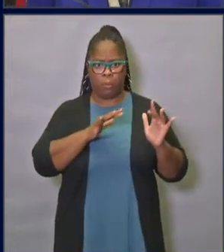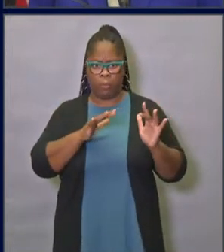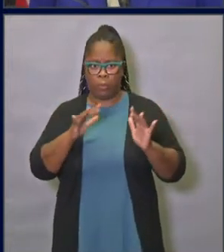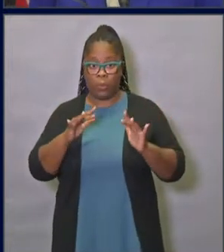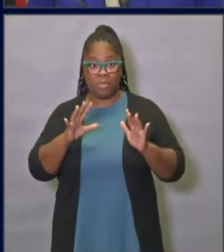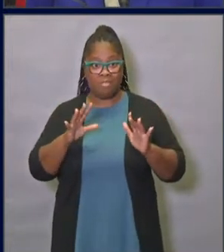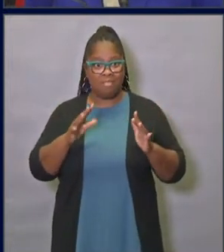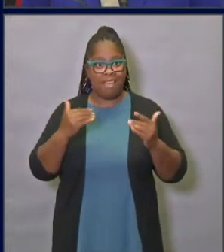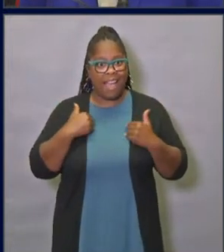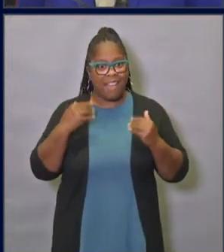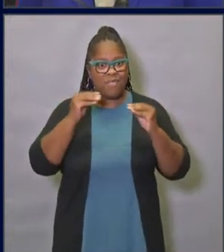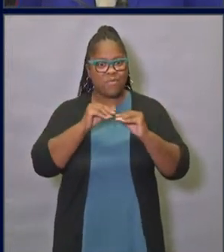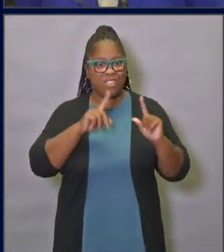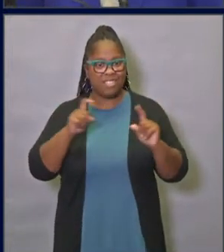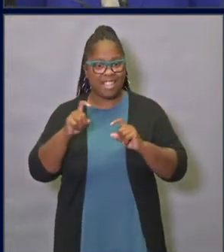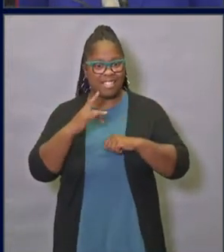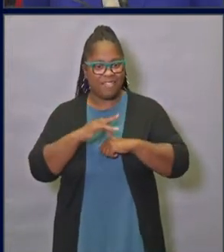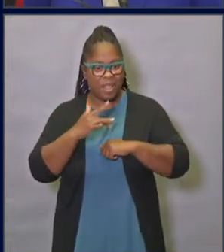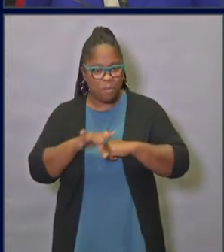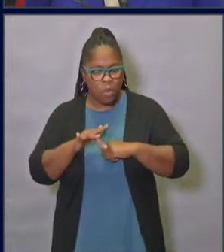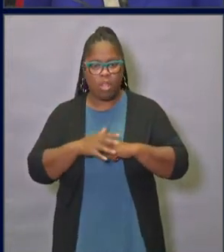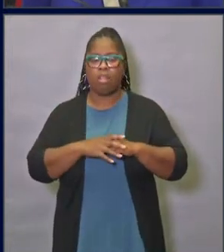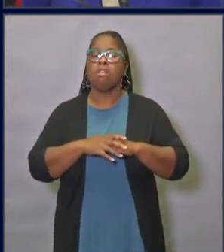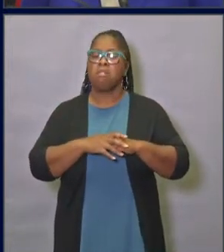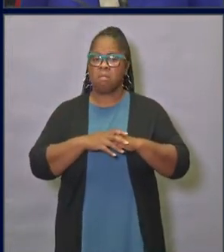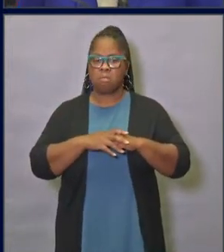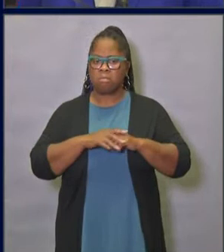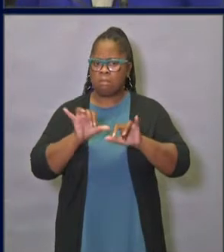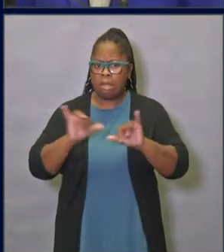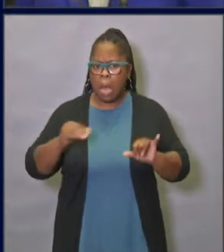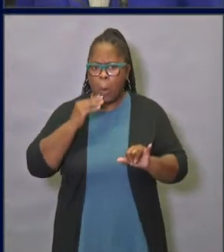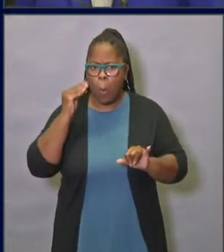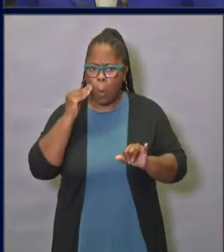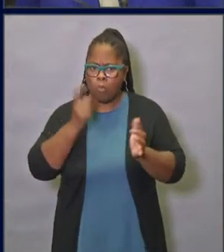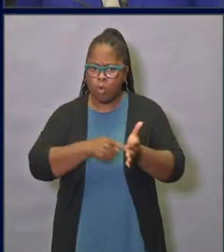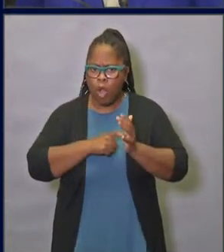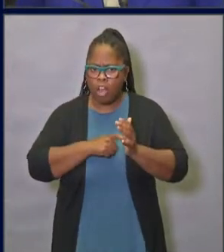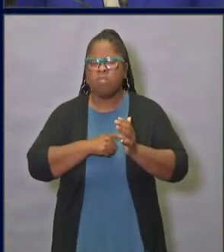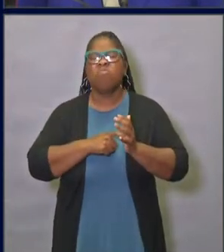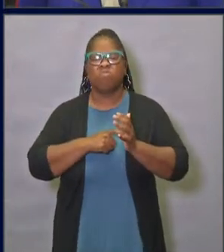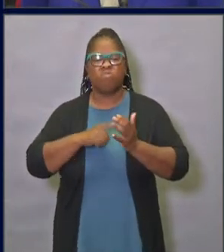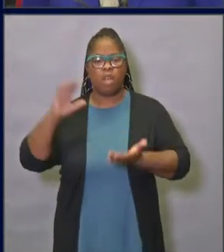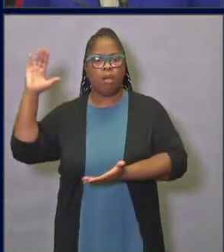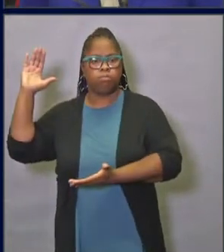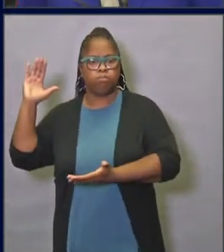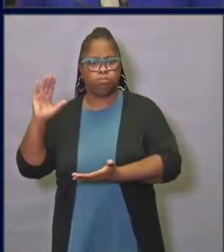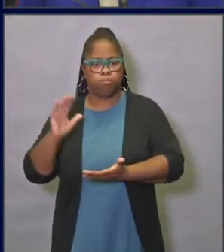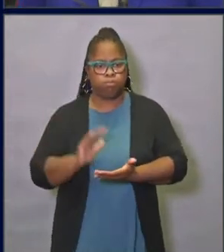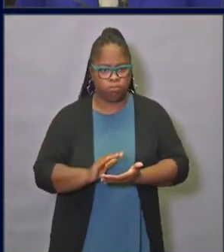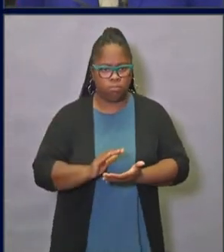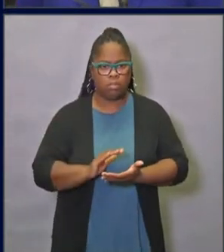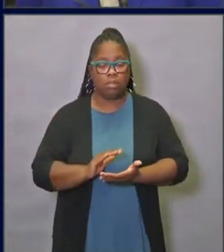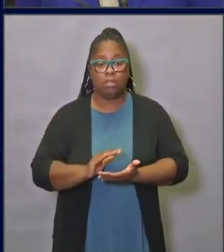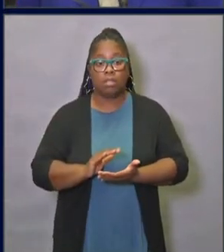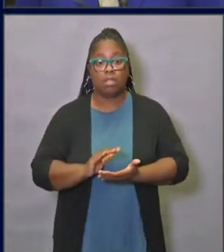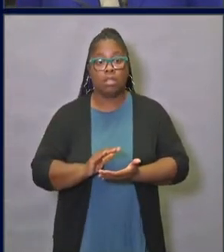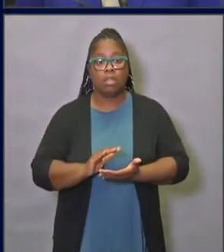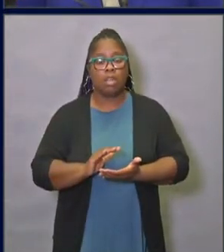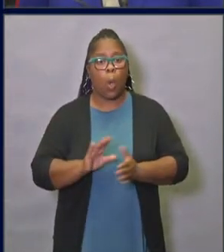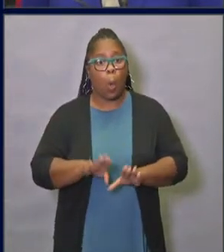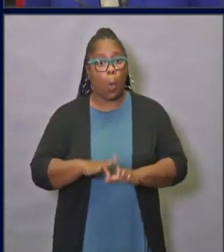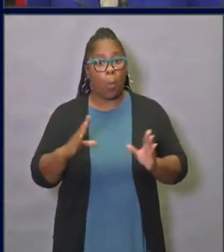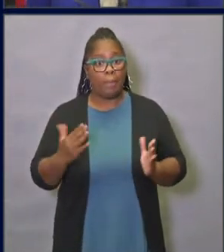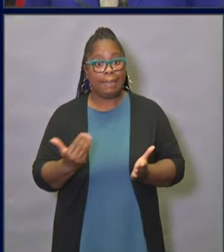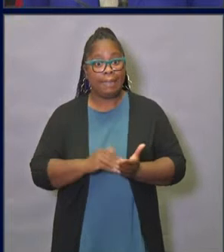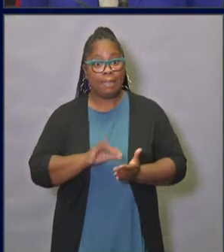test positivity rate dropped from mid-April through May. With reopenings, we saw increases through July